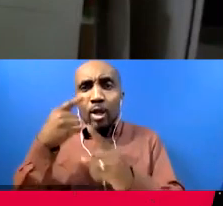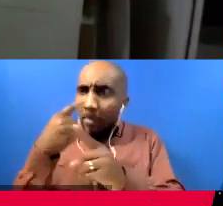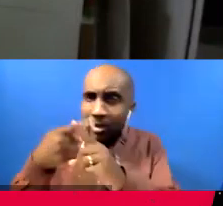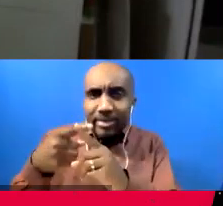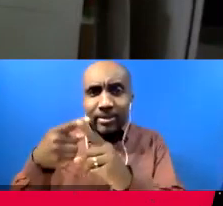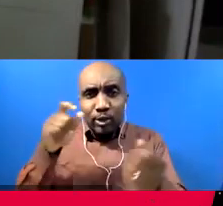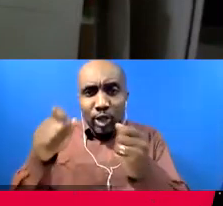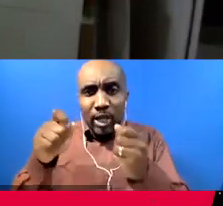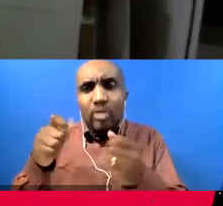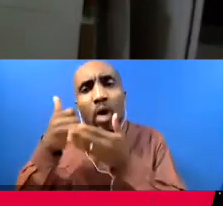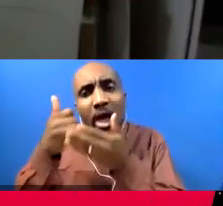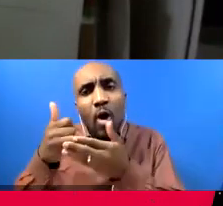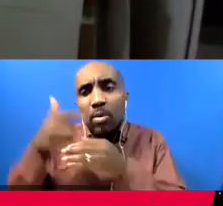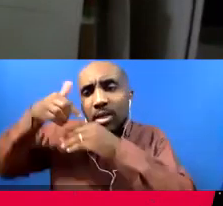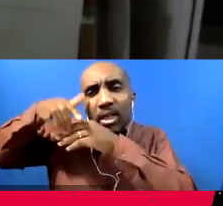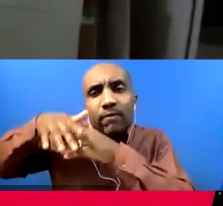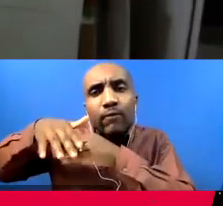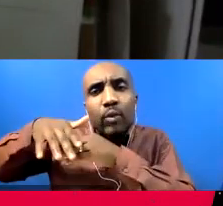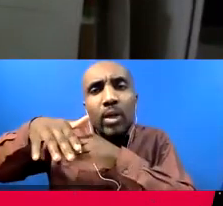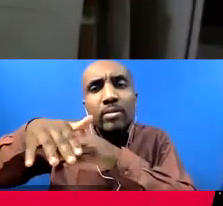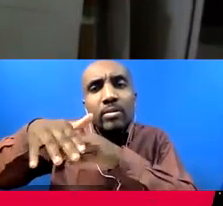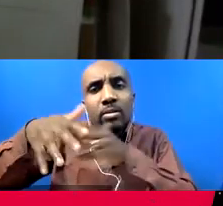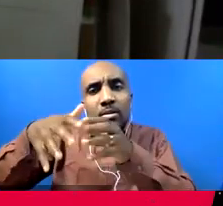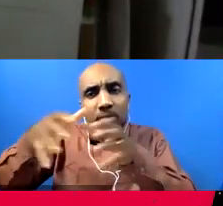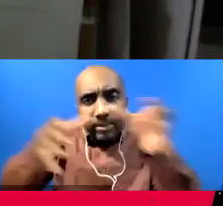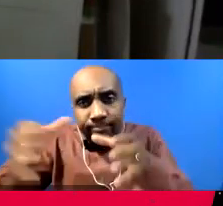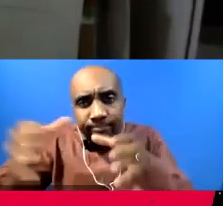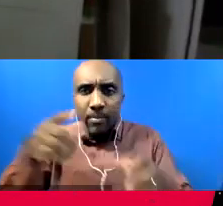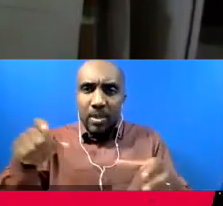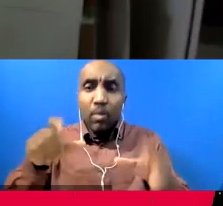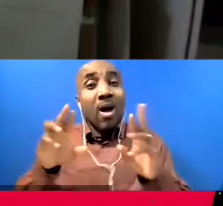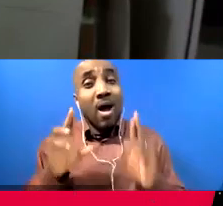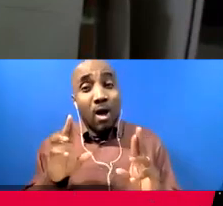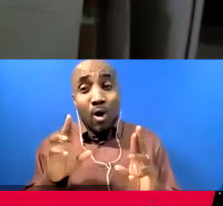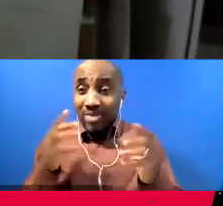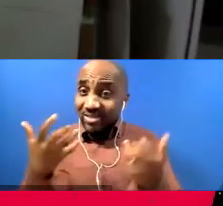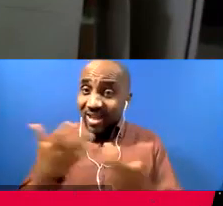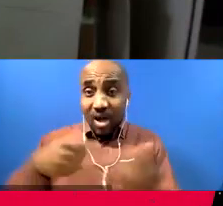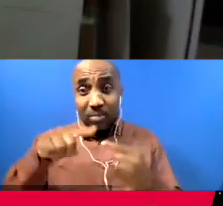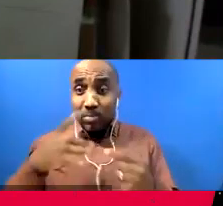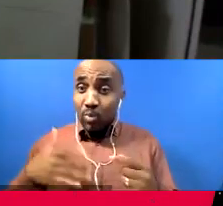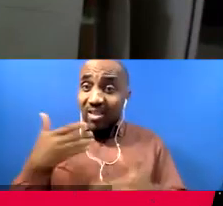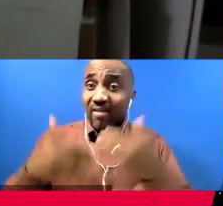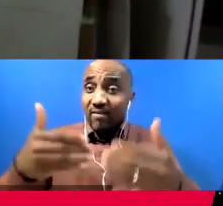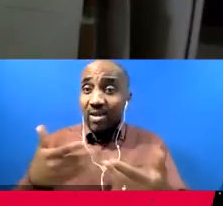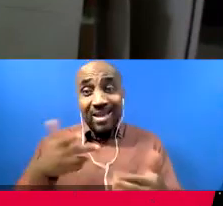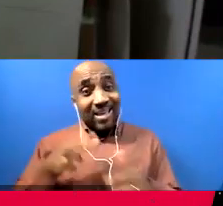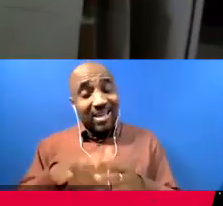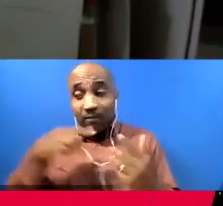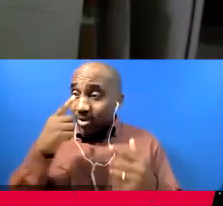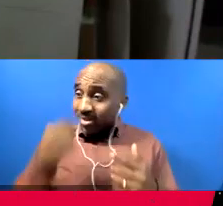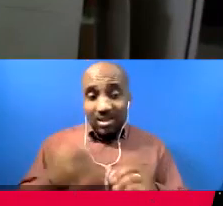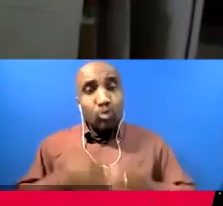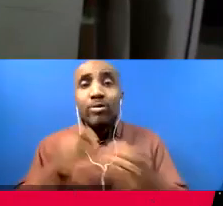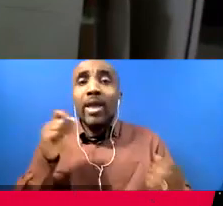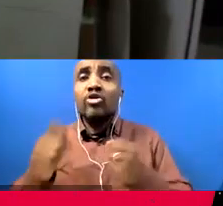good act of goodwill always will trigger another. And I think it's important to see. And I hope that this is how people